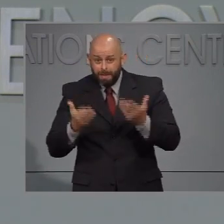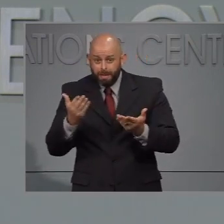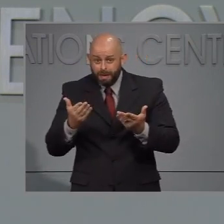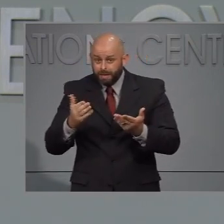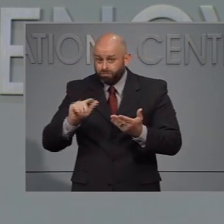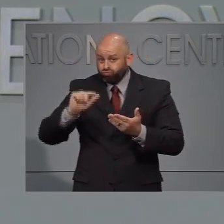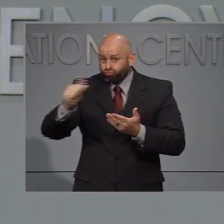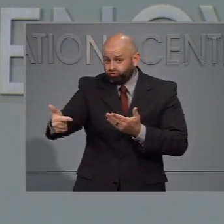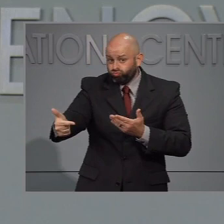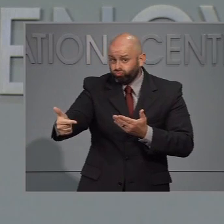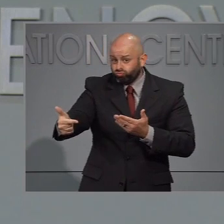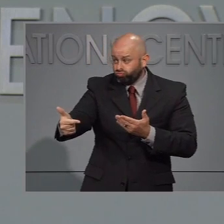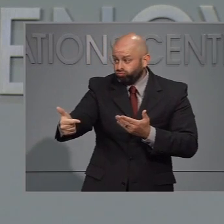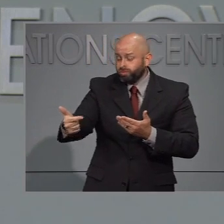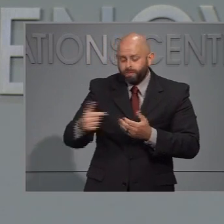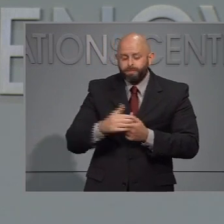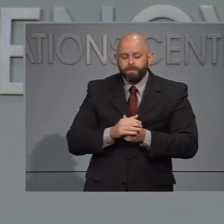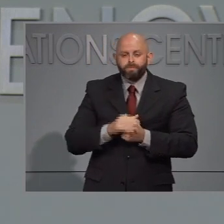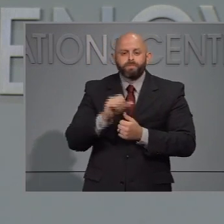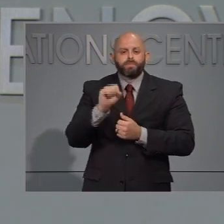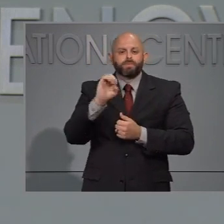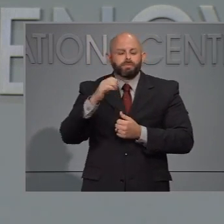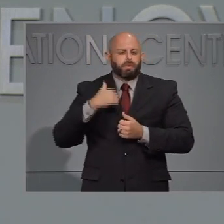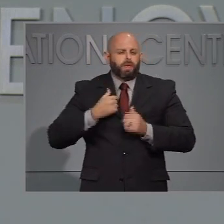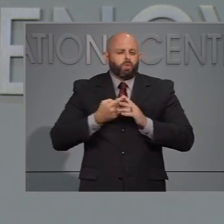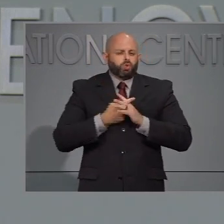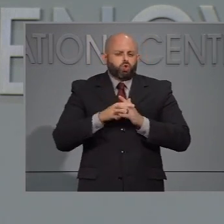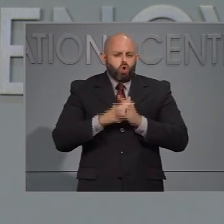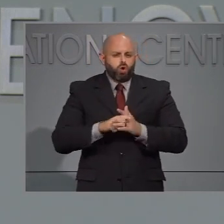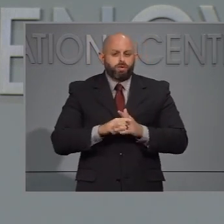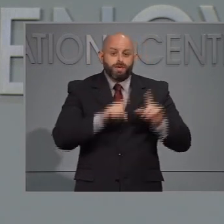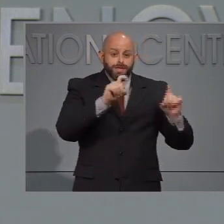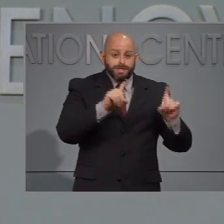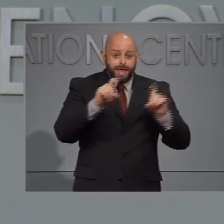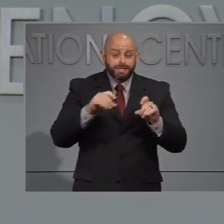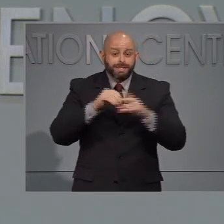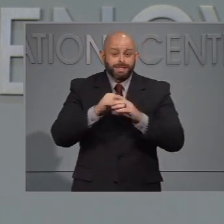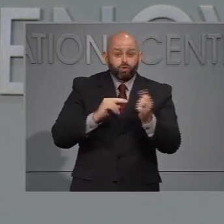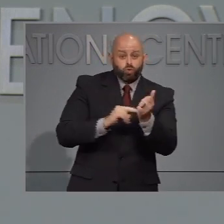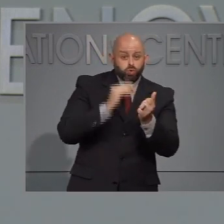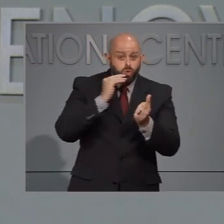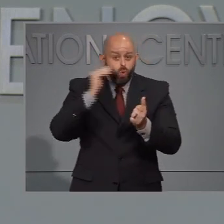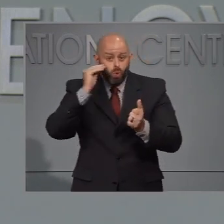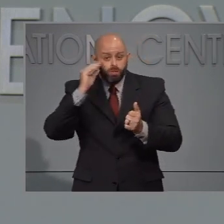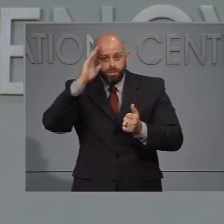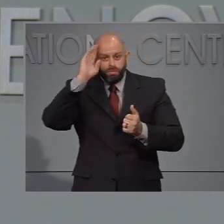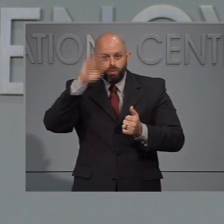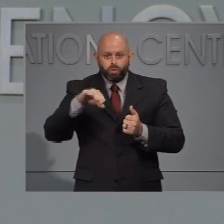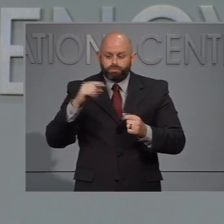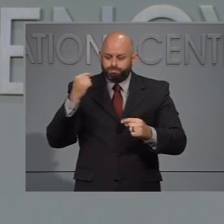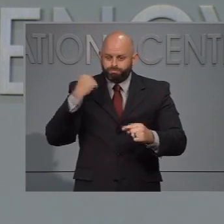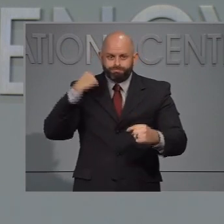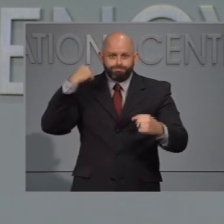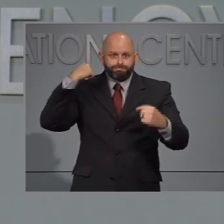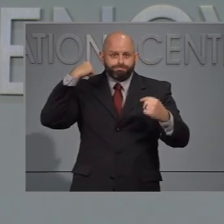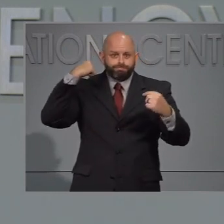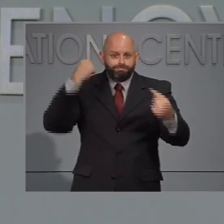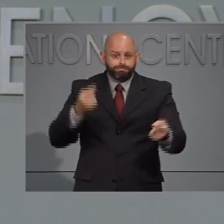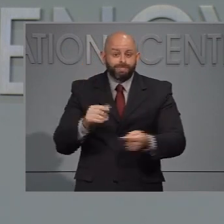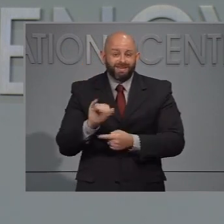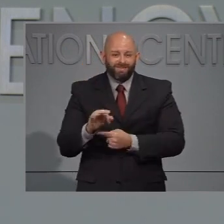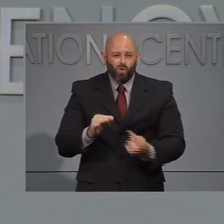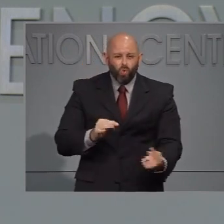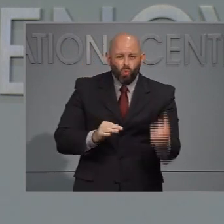I'll start. So on the testing in our skilled nursing facilities, as you know, for a very long time, if there was even one case, we